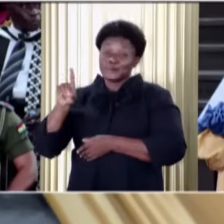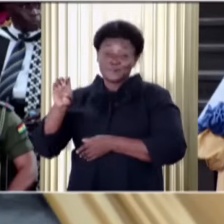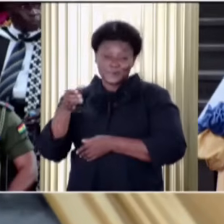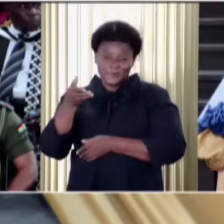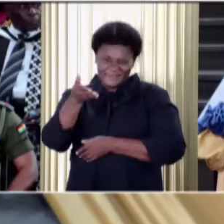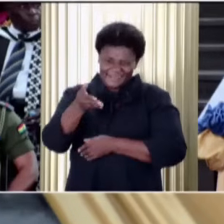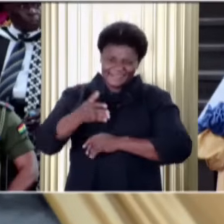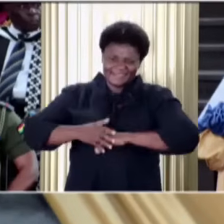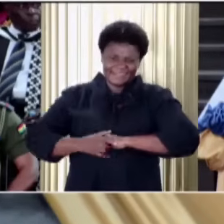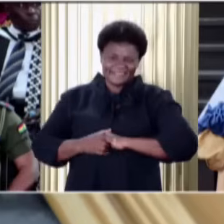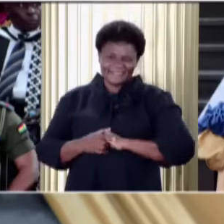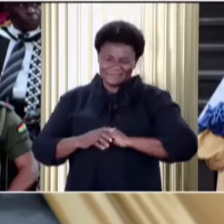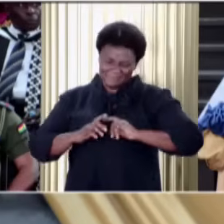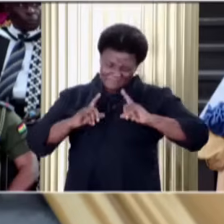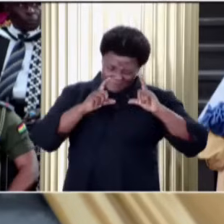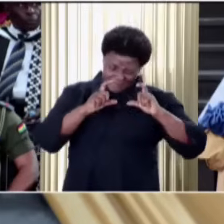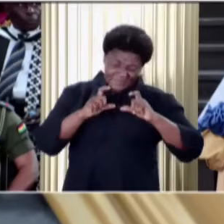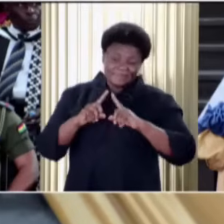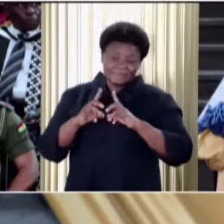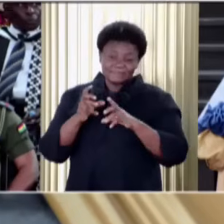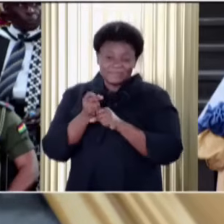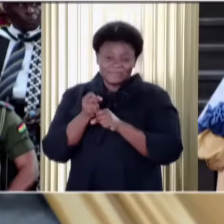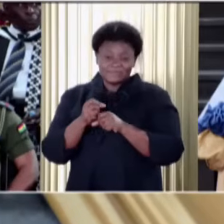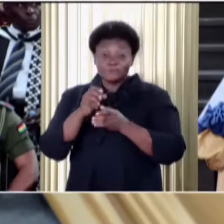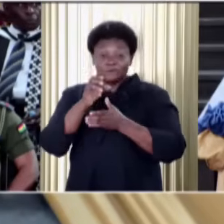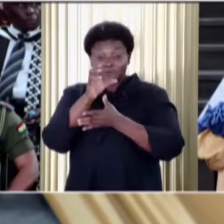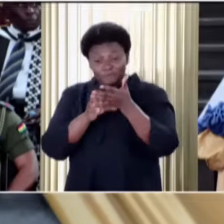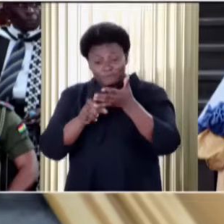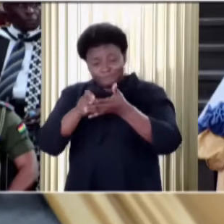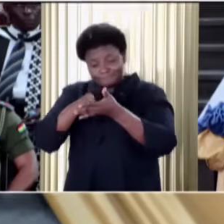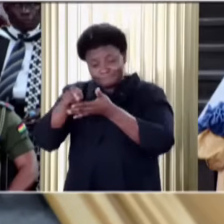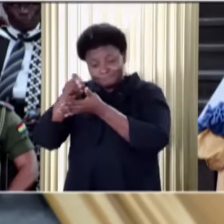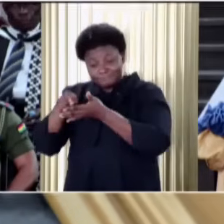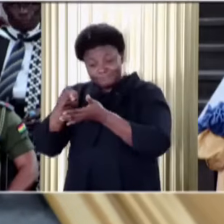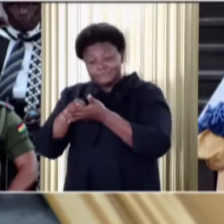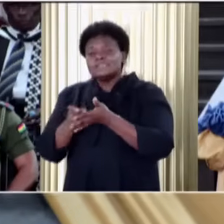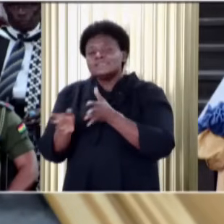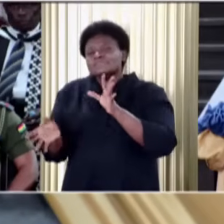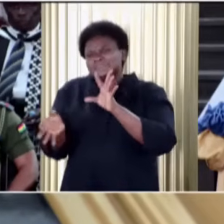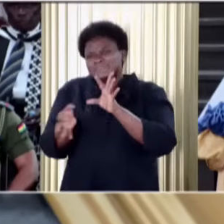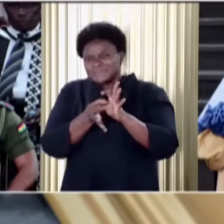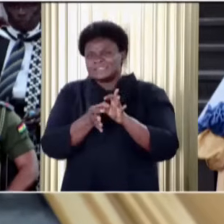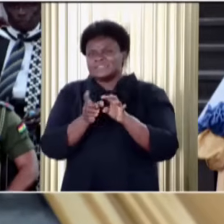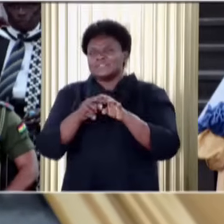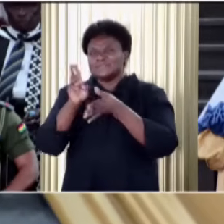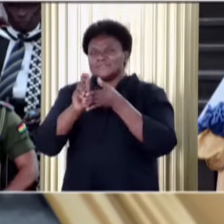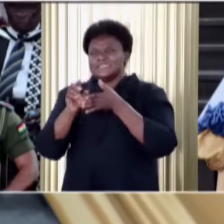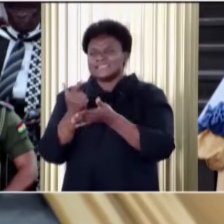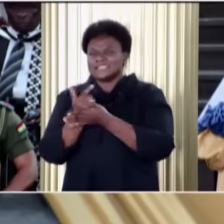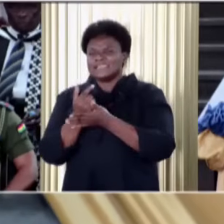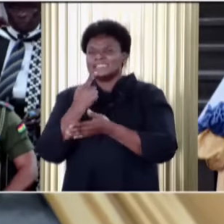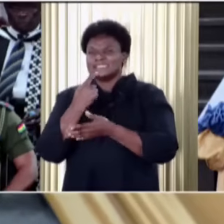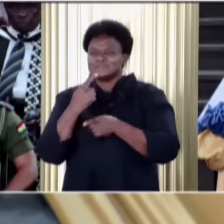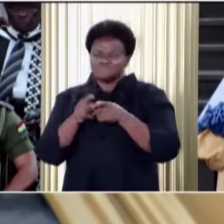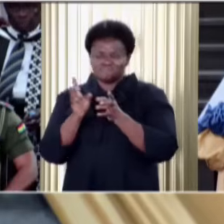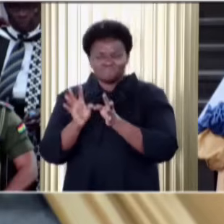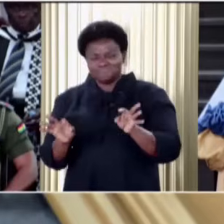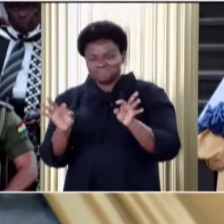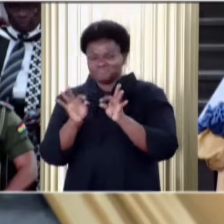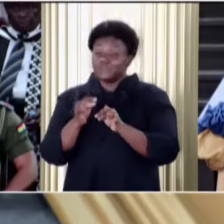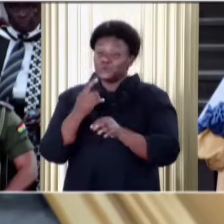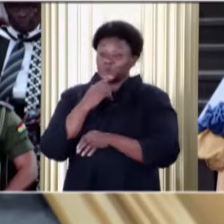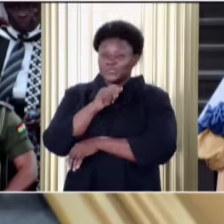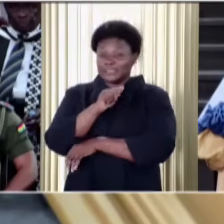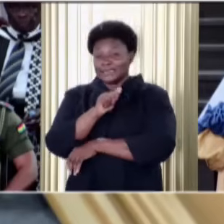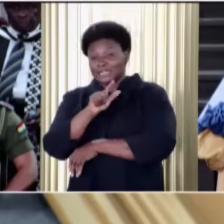the QR code. There's a very short form you will fill and be part of University of Ghana's prestigious alumni who are